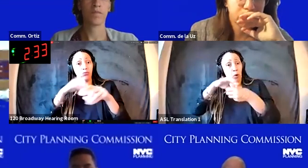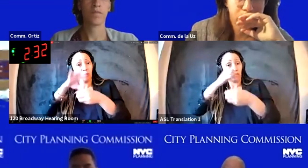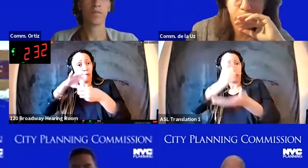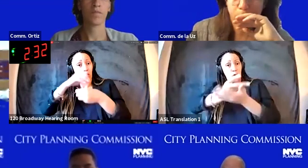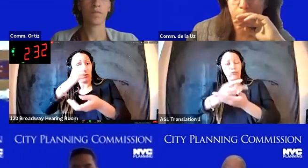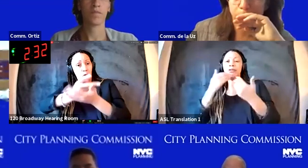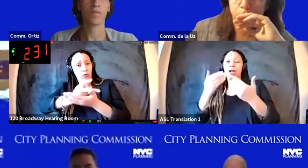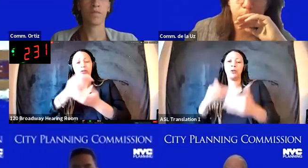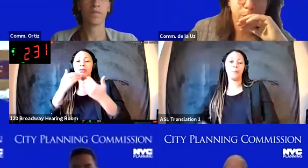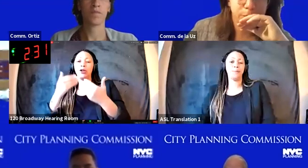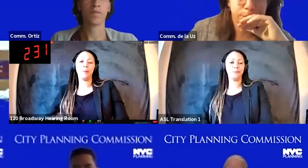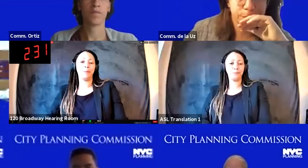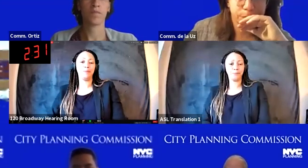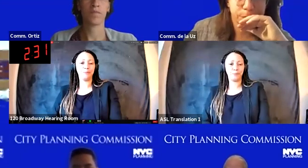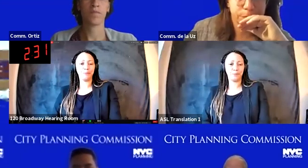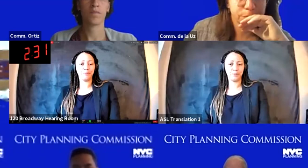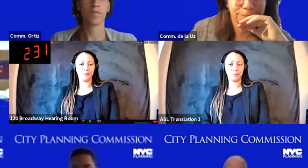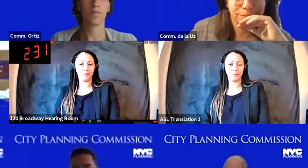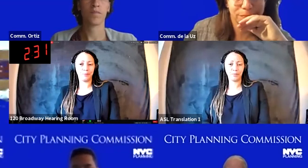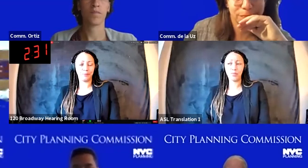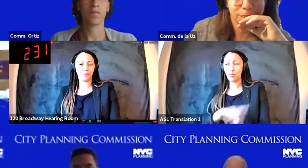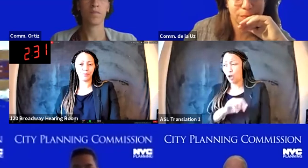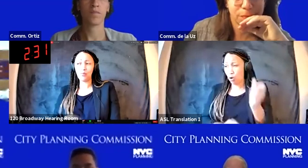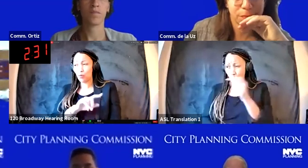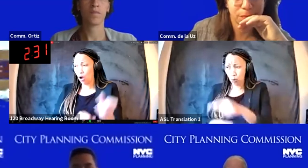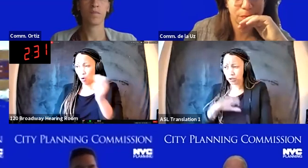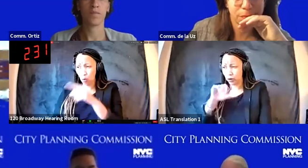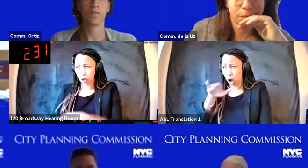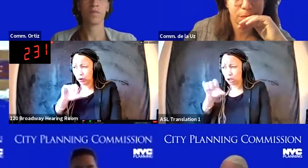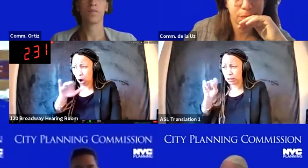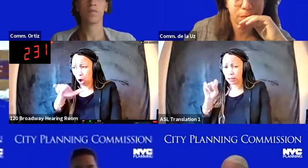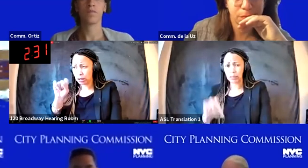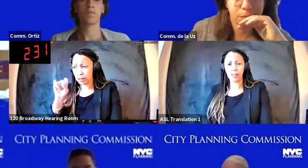Thank you. Thank you. Questions for Mr. Cazes?